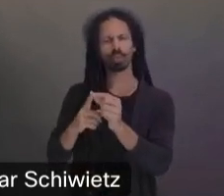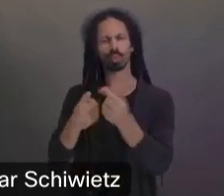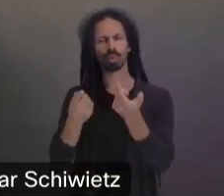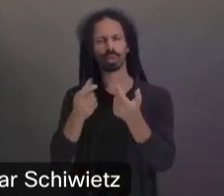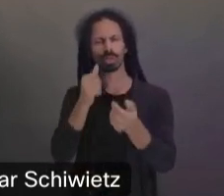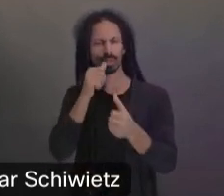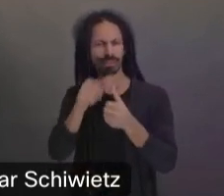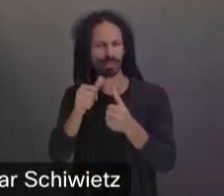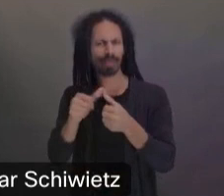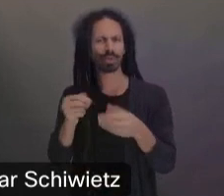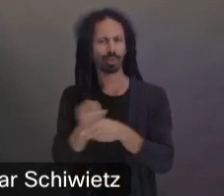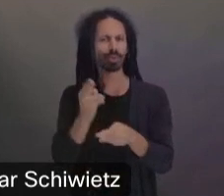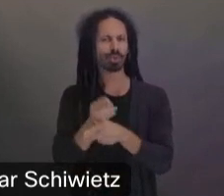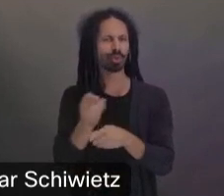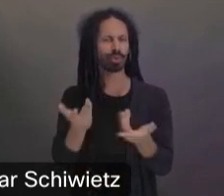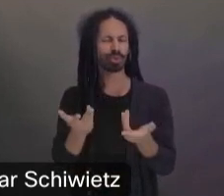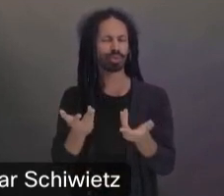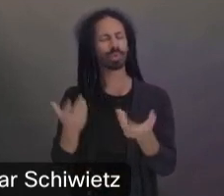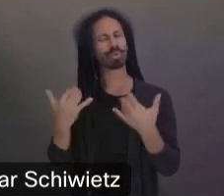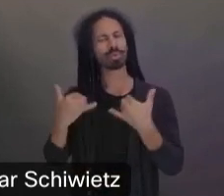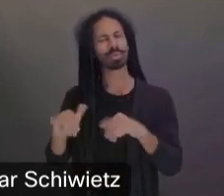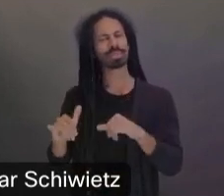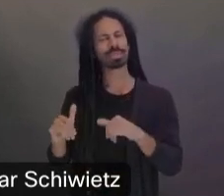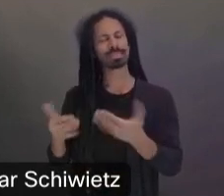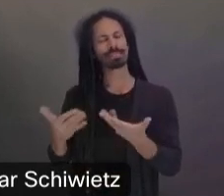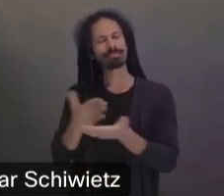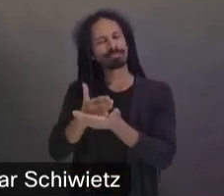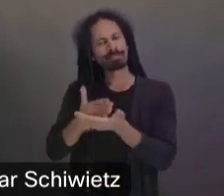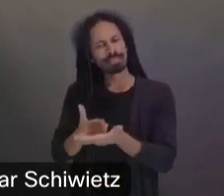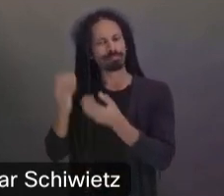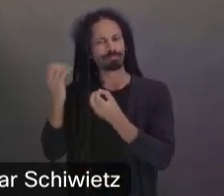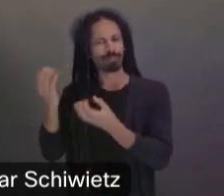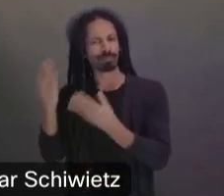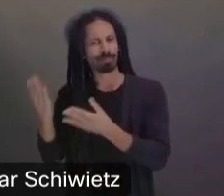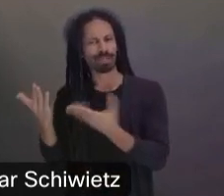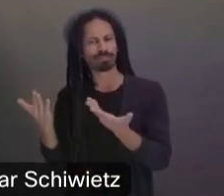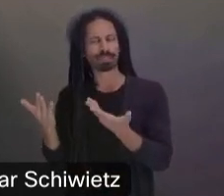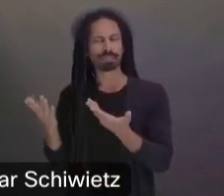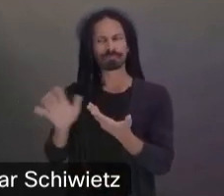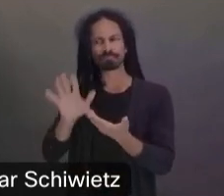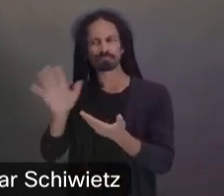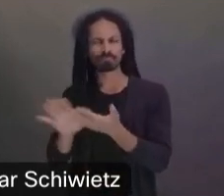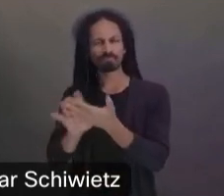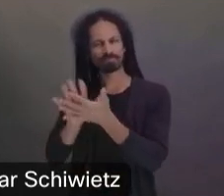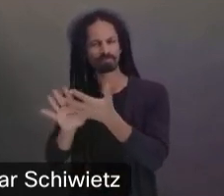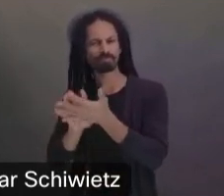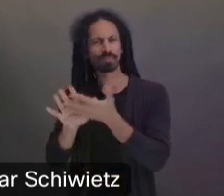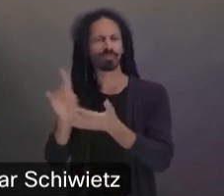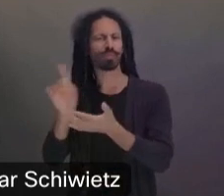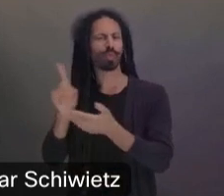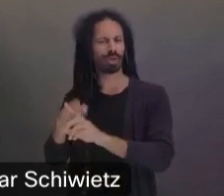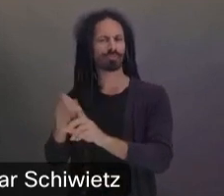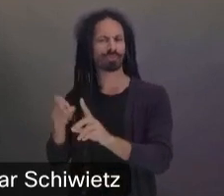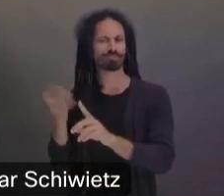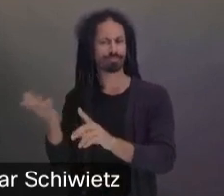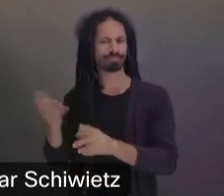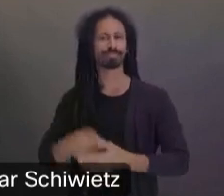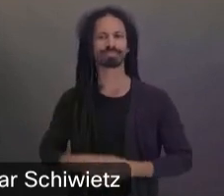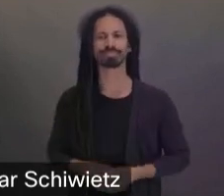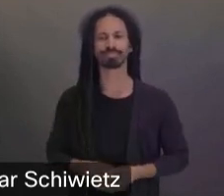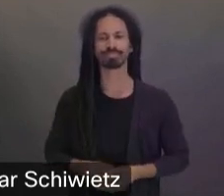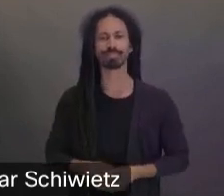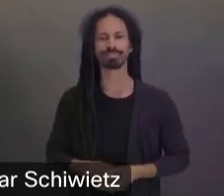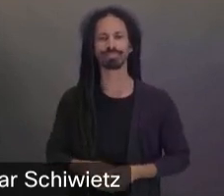give the reader a sense of where this information is coming from in the source. So if you do